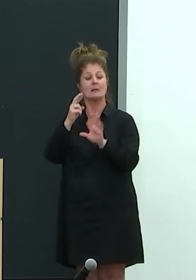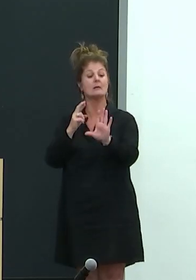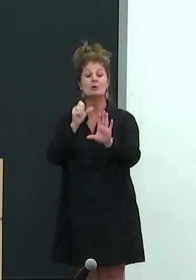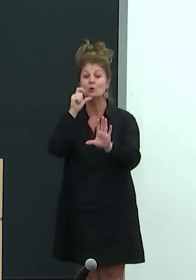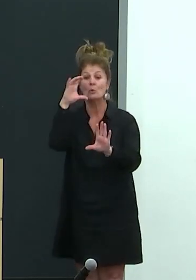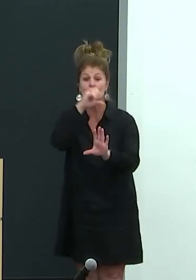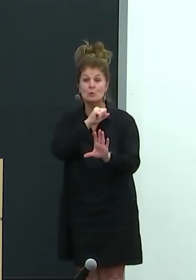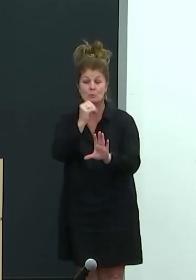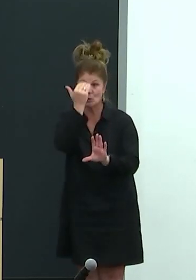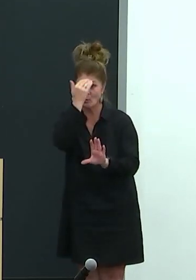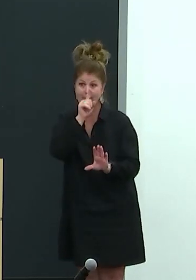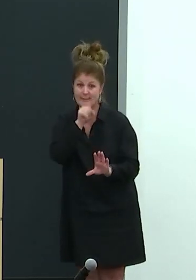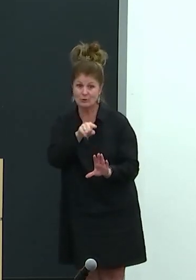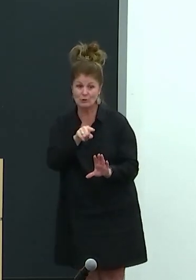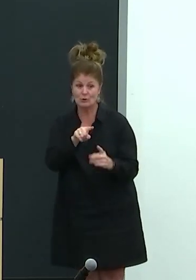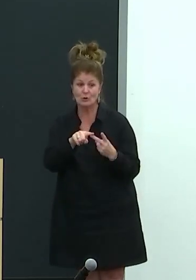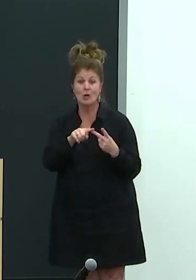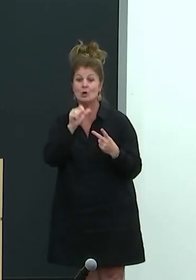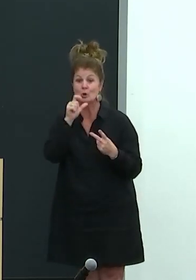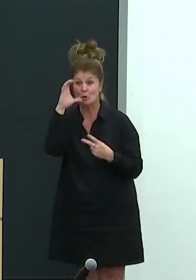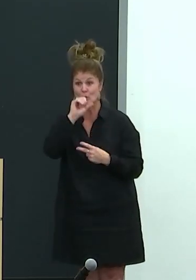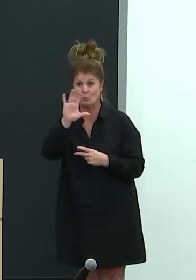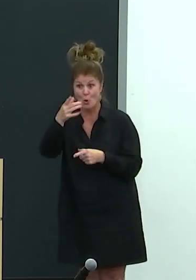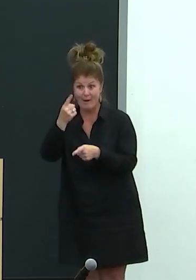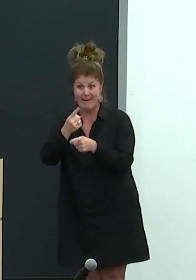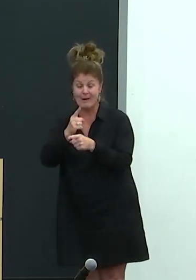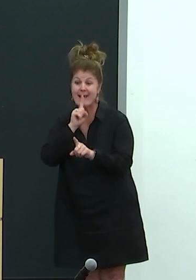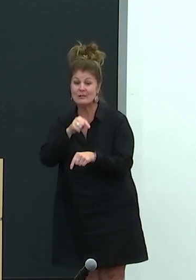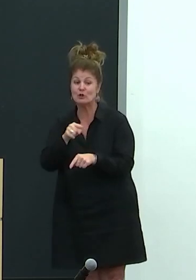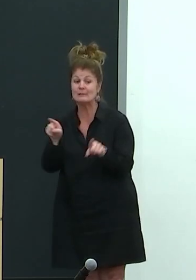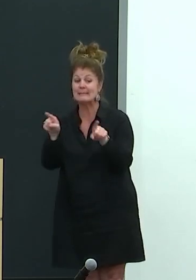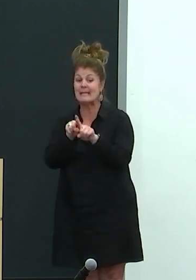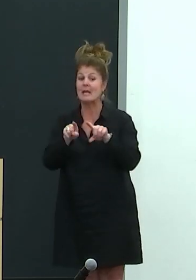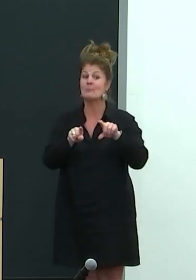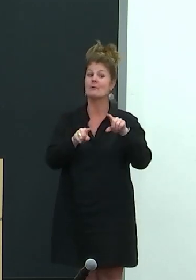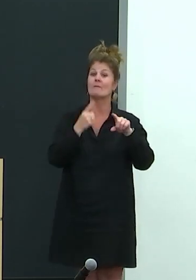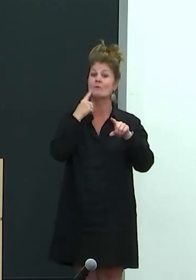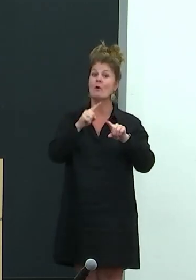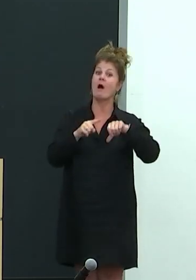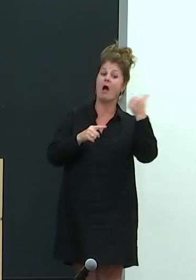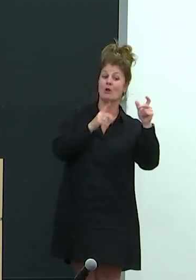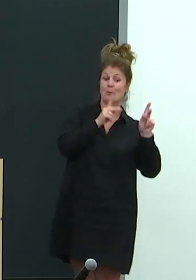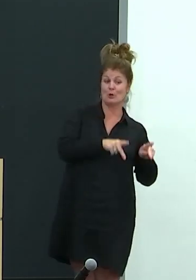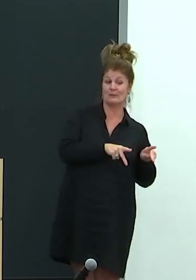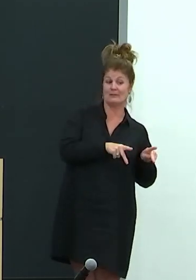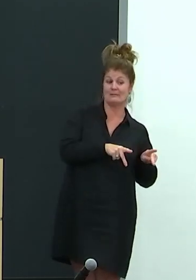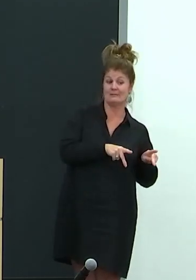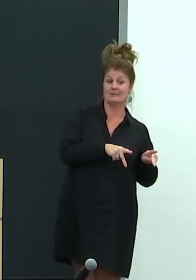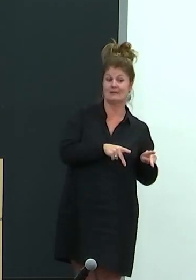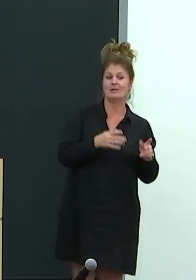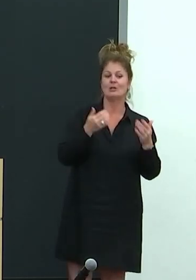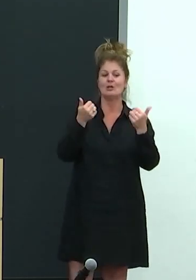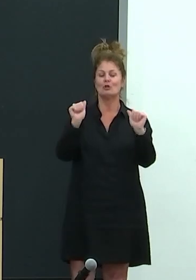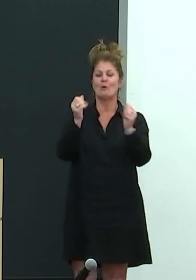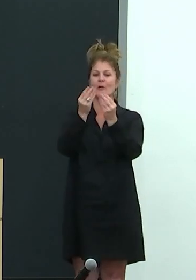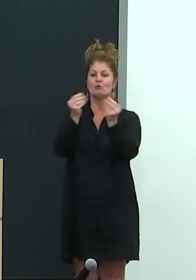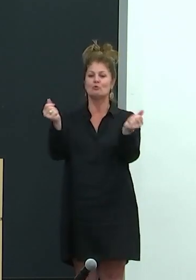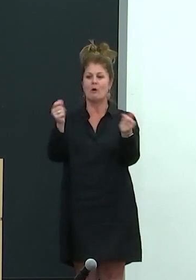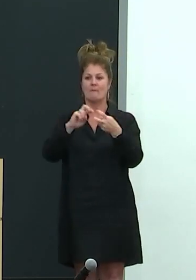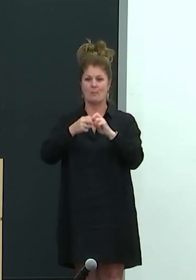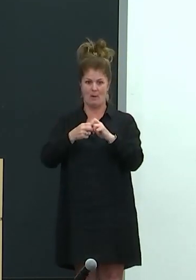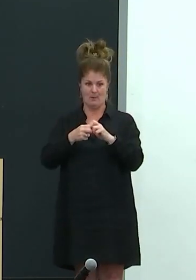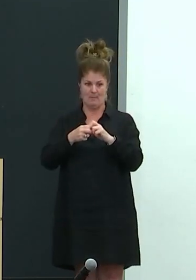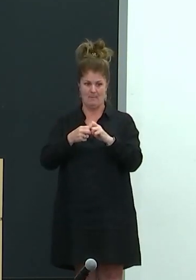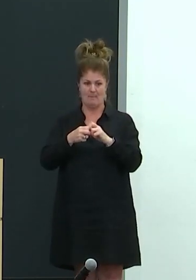answer. Don't assume your answer is the same for others. Try to solve the problem